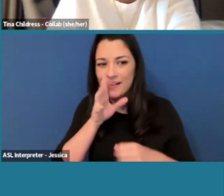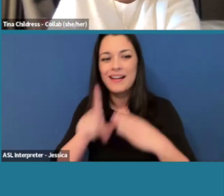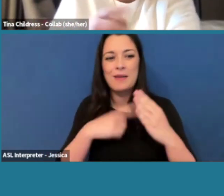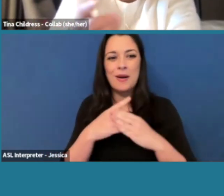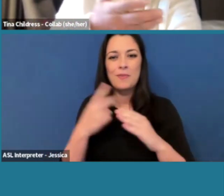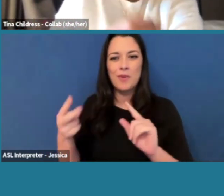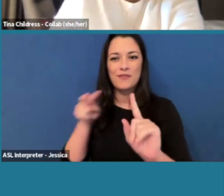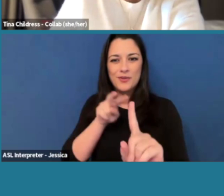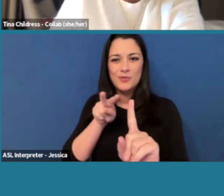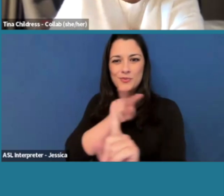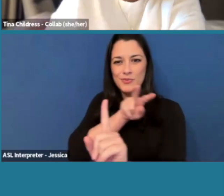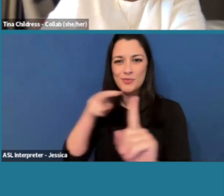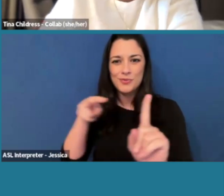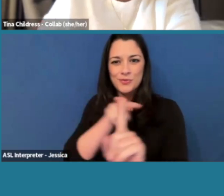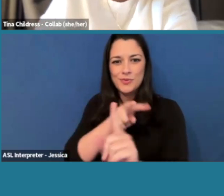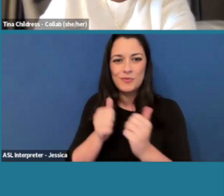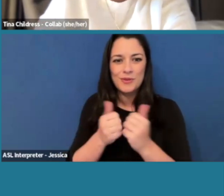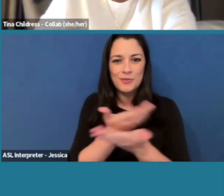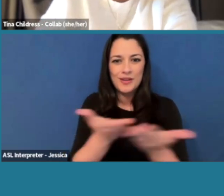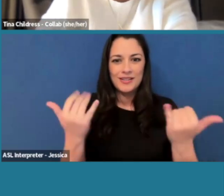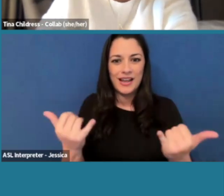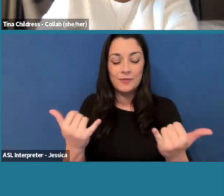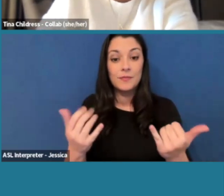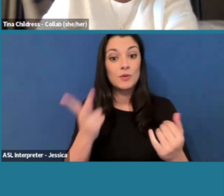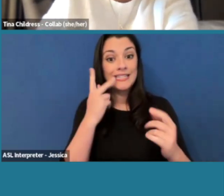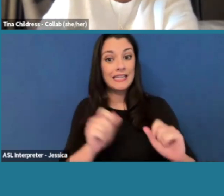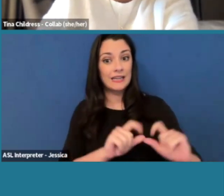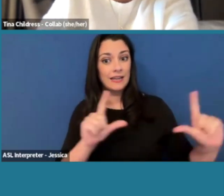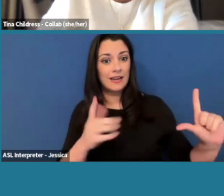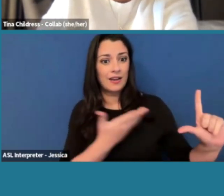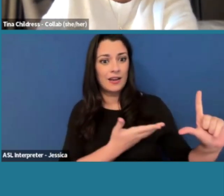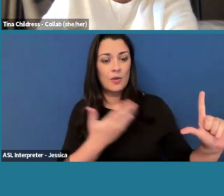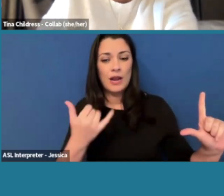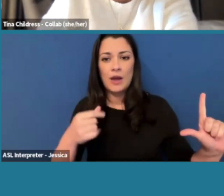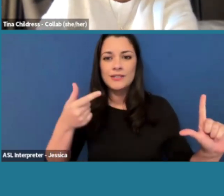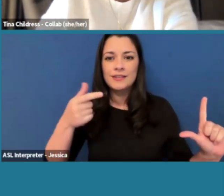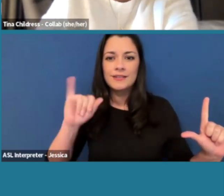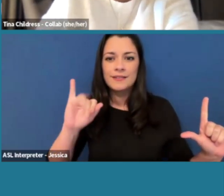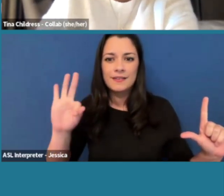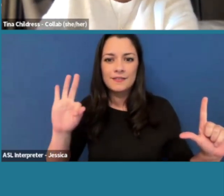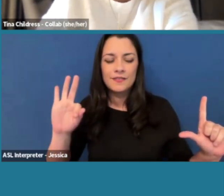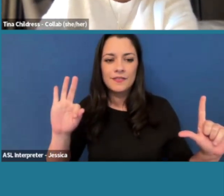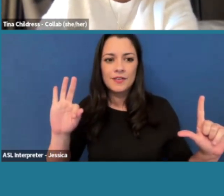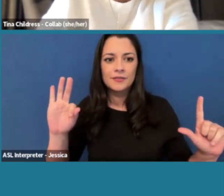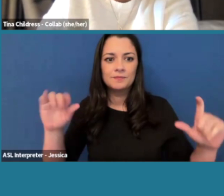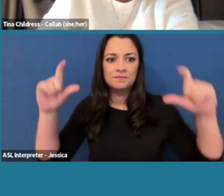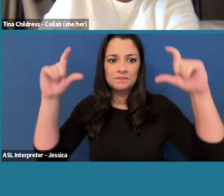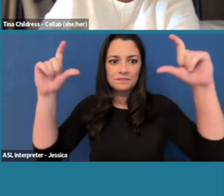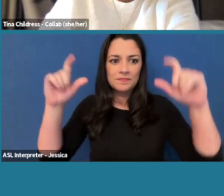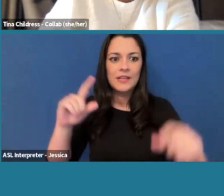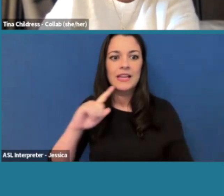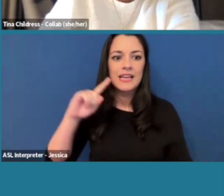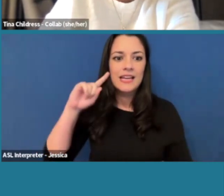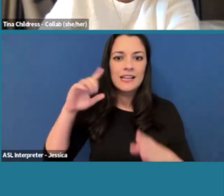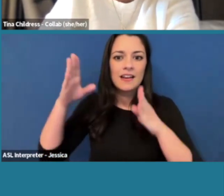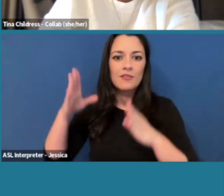with you guys all today. So what you see on the screen right now is a GIF with the heading Deaf's Eye Look at